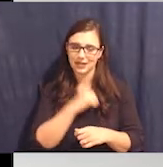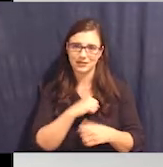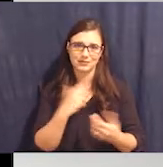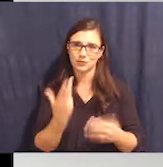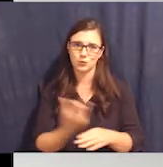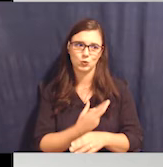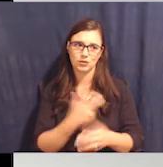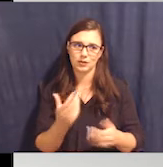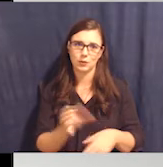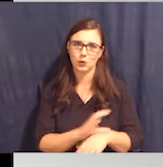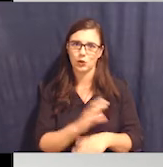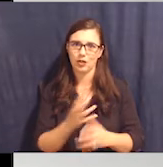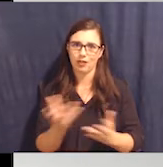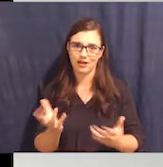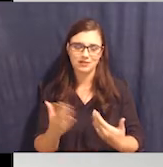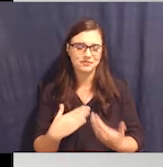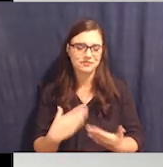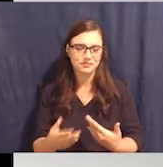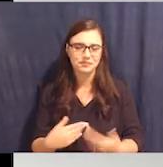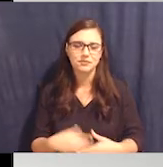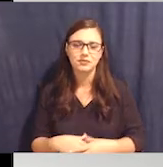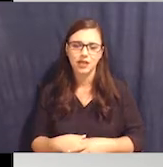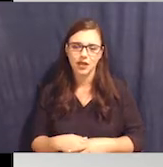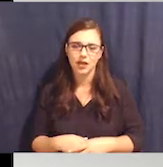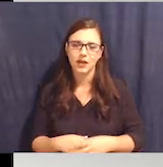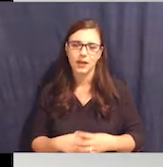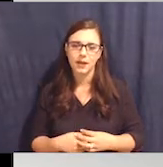very hard on his computer.